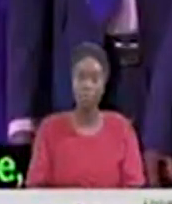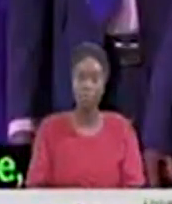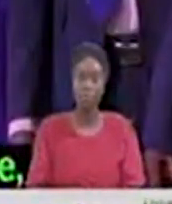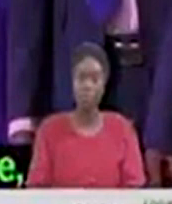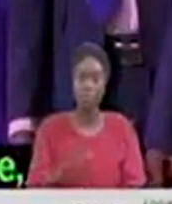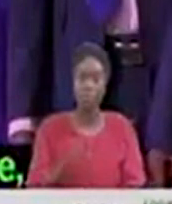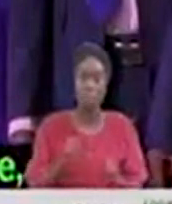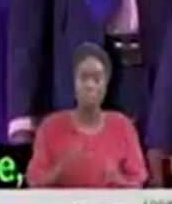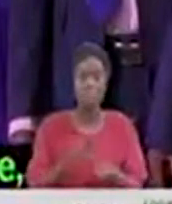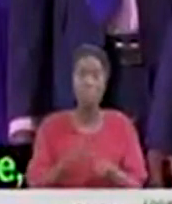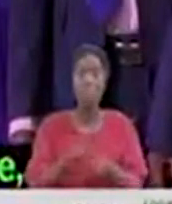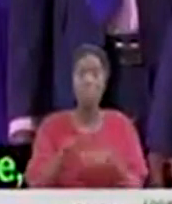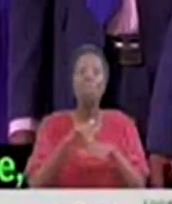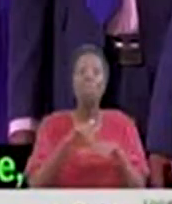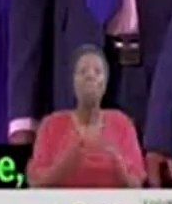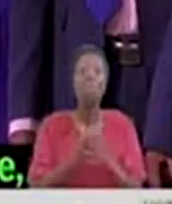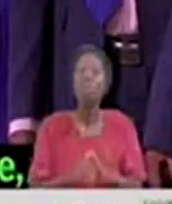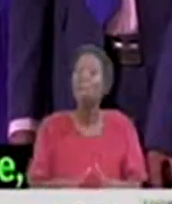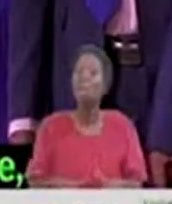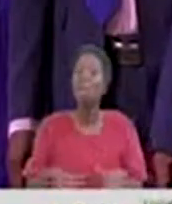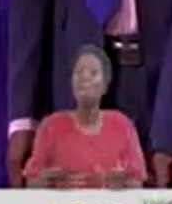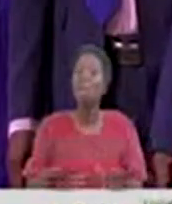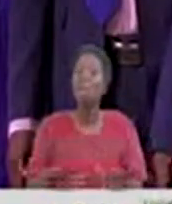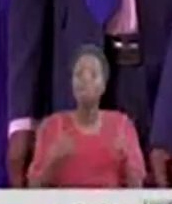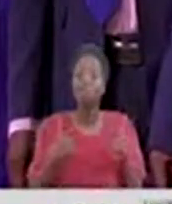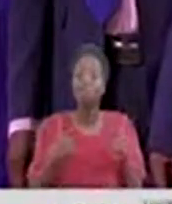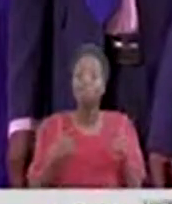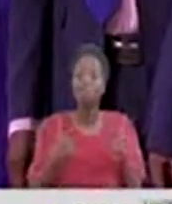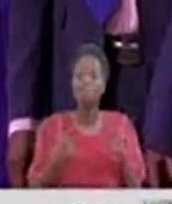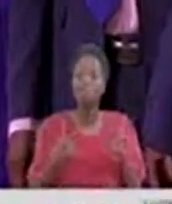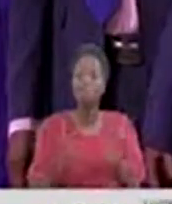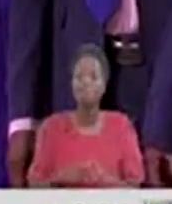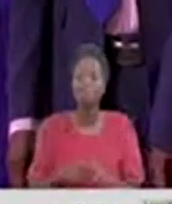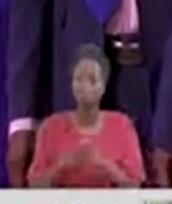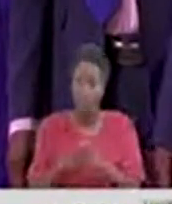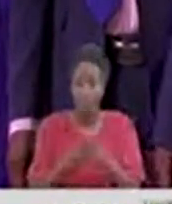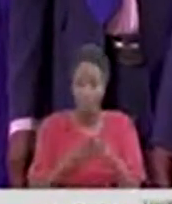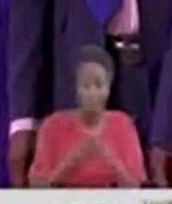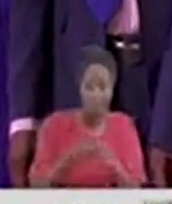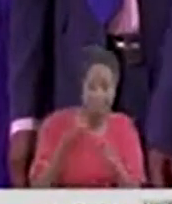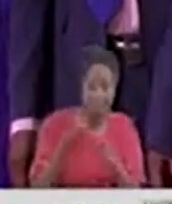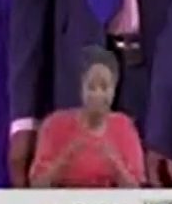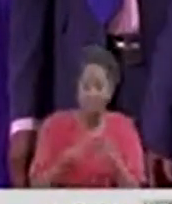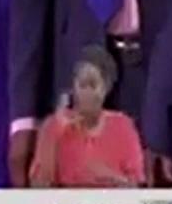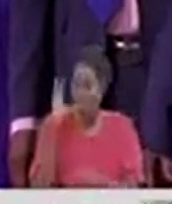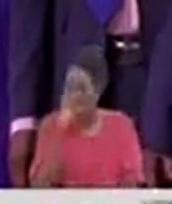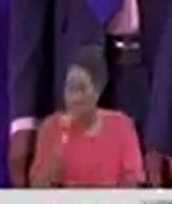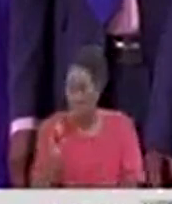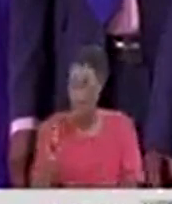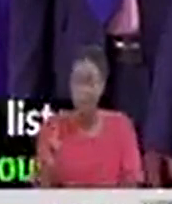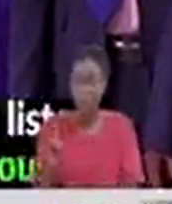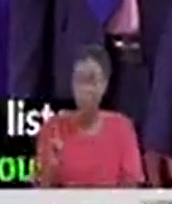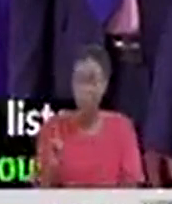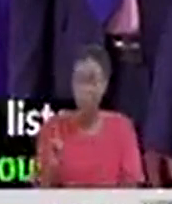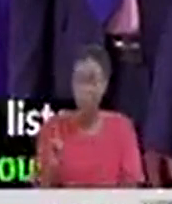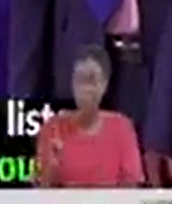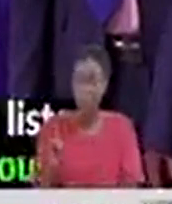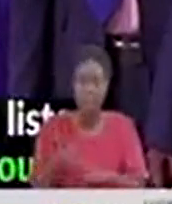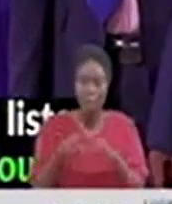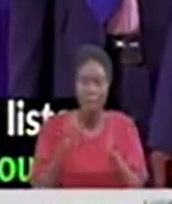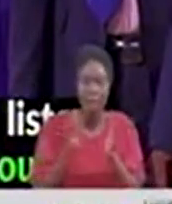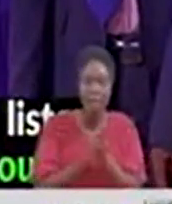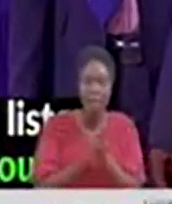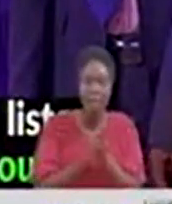You can spend your whole life chasing what's missing,